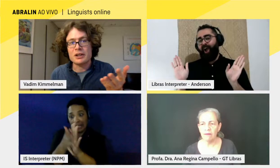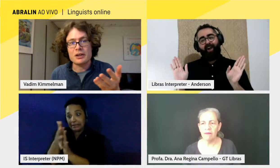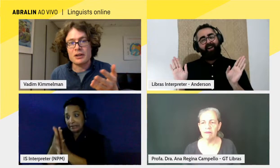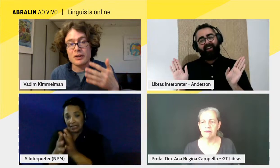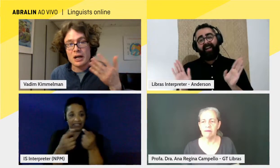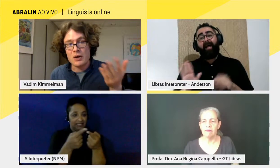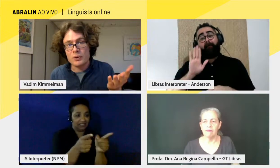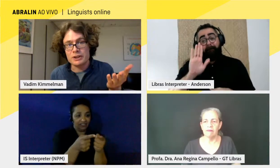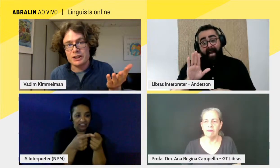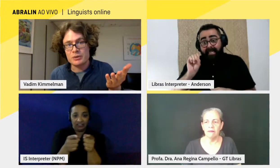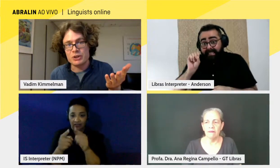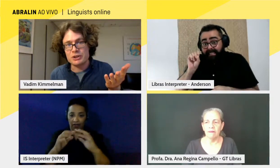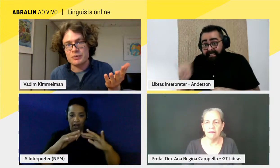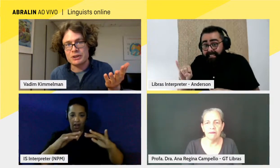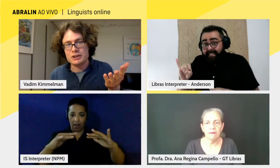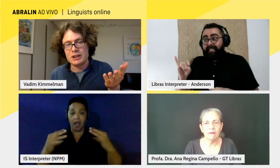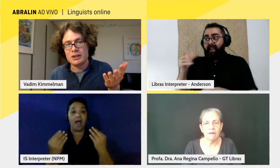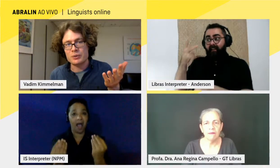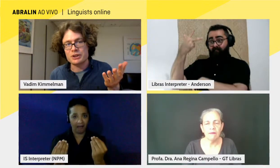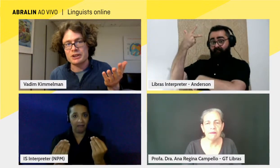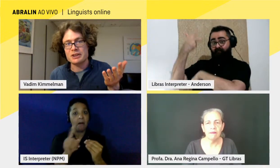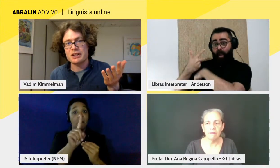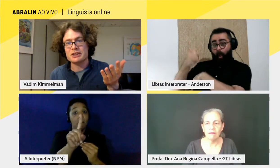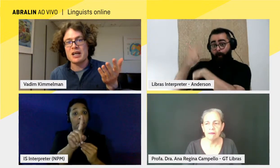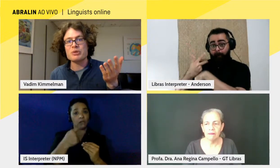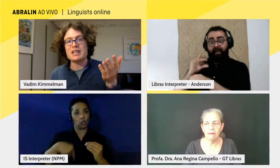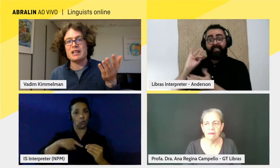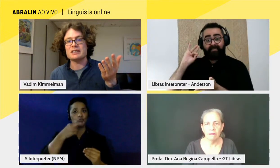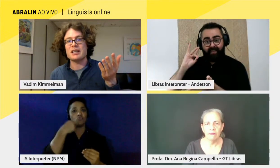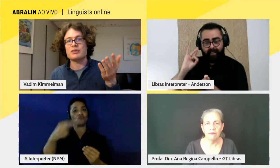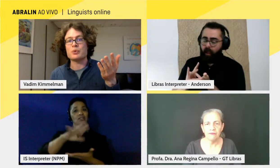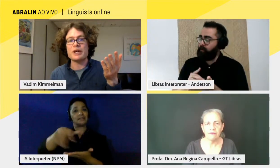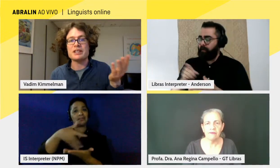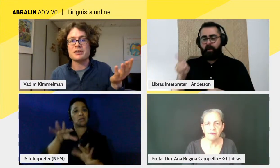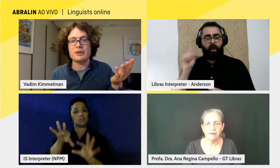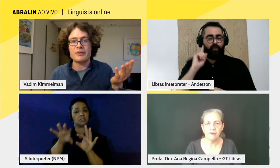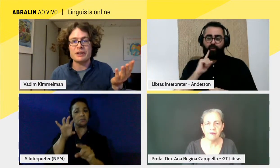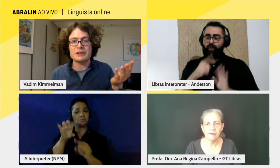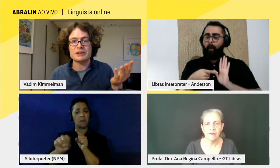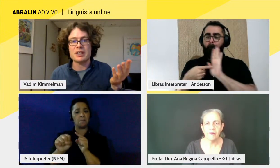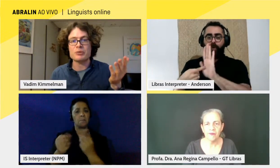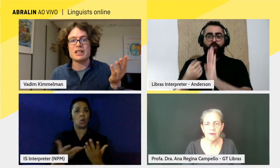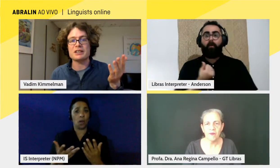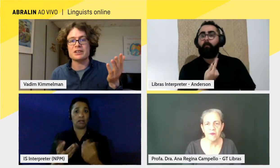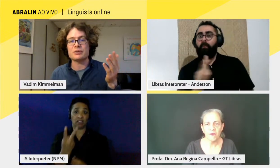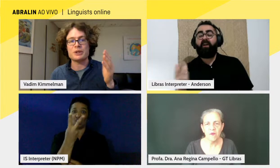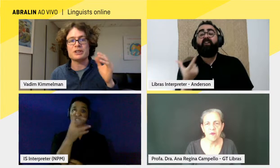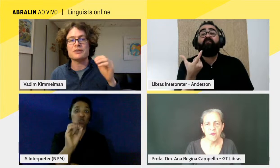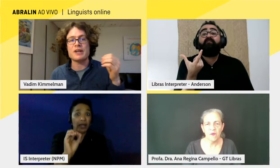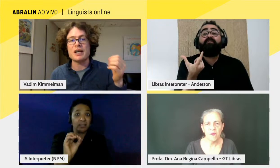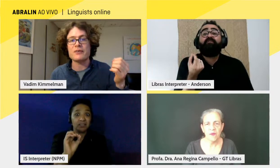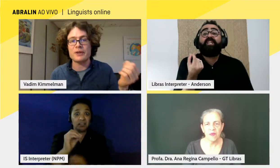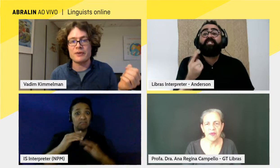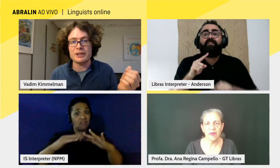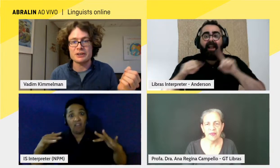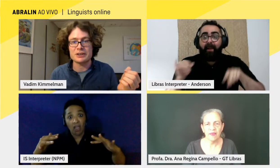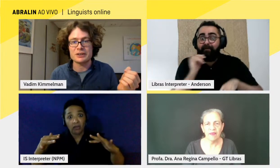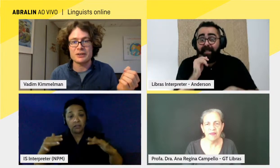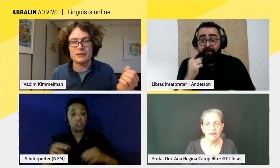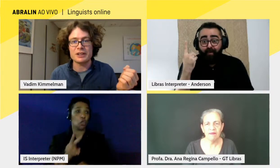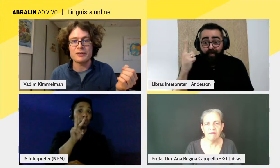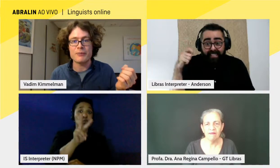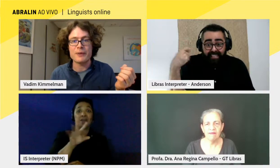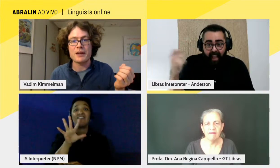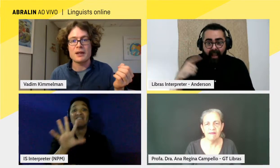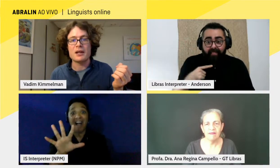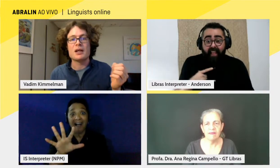see in our database in Russian Sign Language is that some signs have 20 variants, some signs have 25